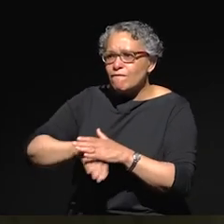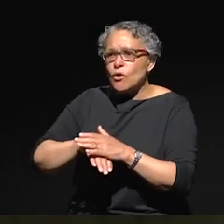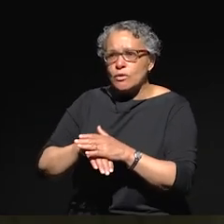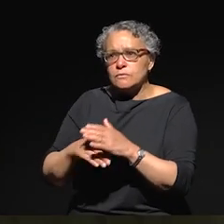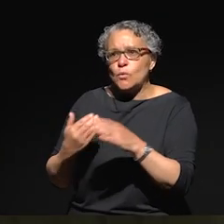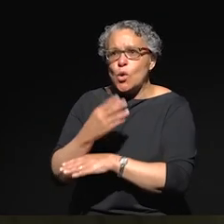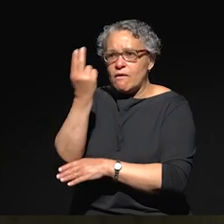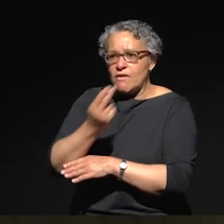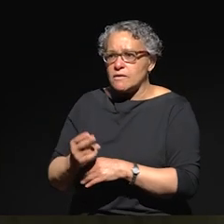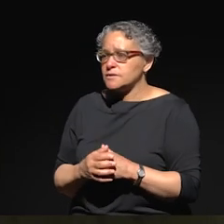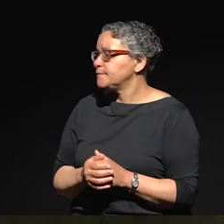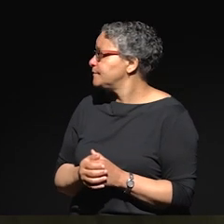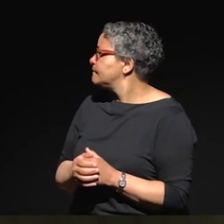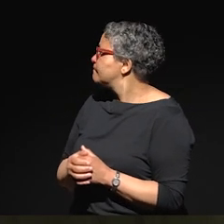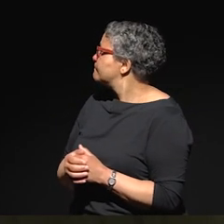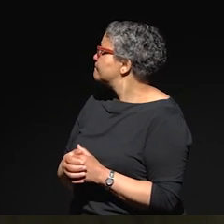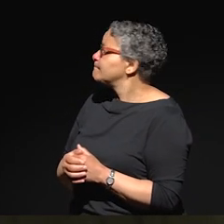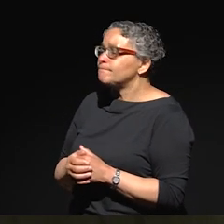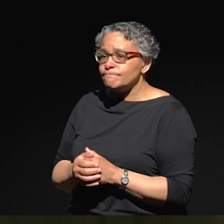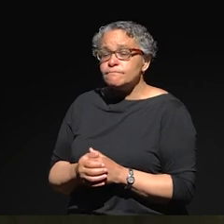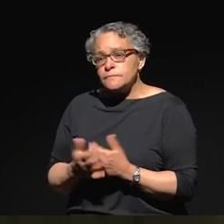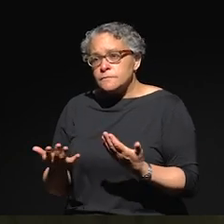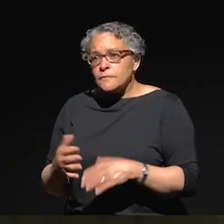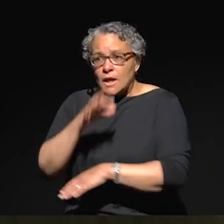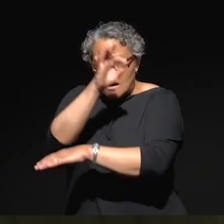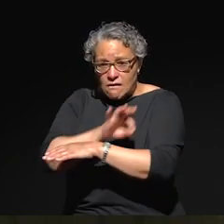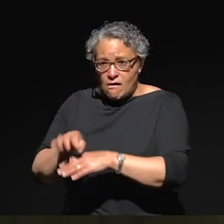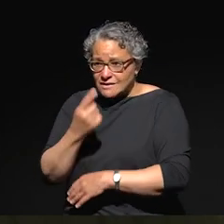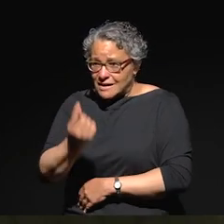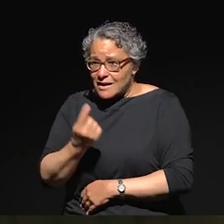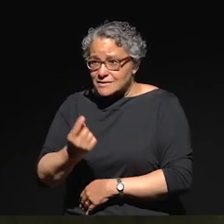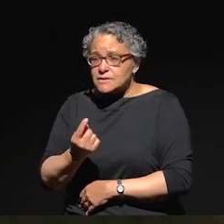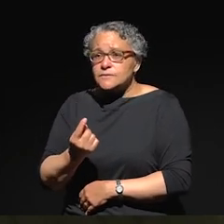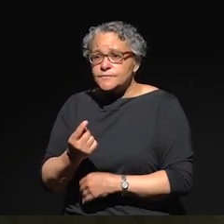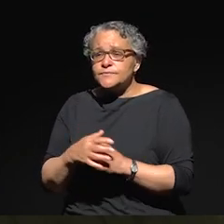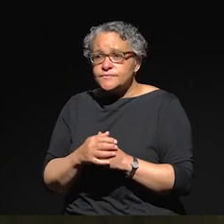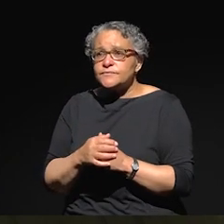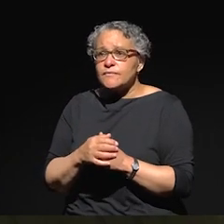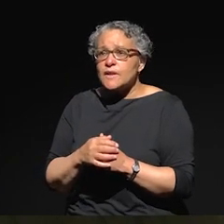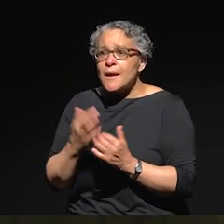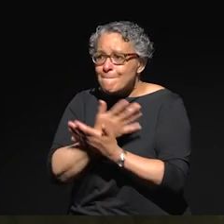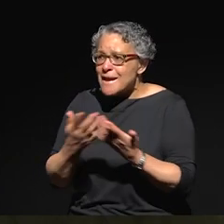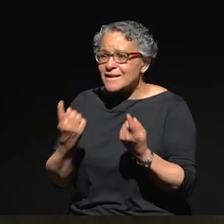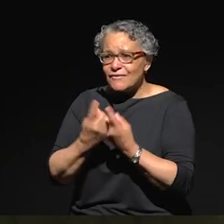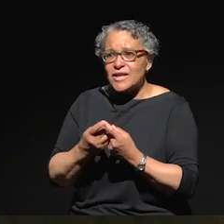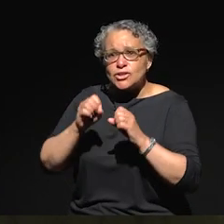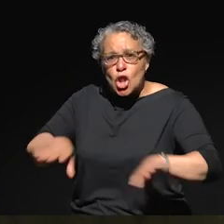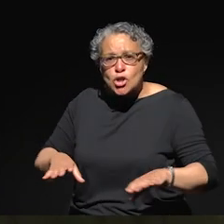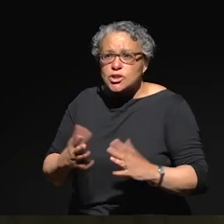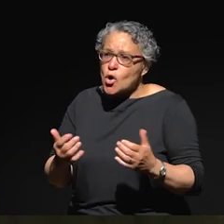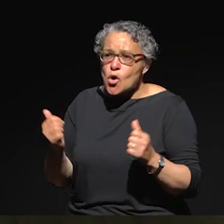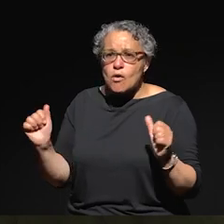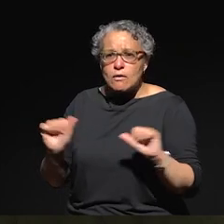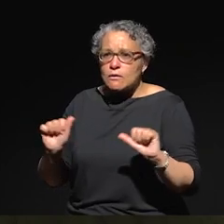art. As an architect, he builds a variety of projects, many of which are lost or weren't finished.